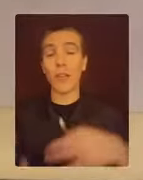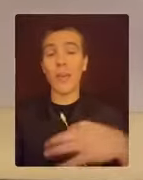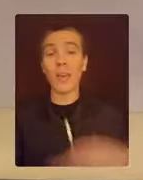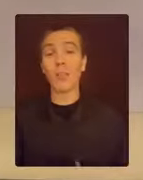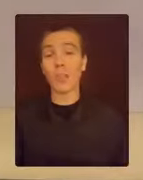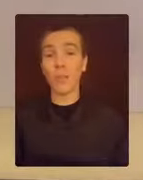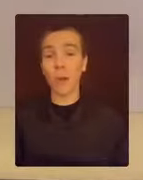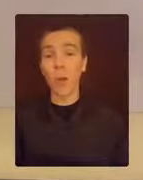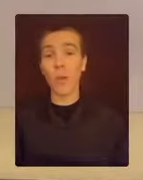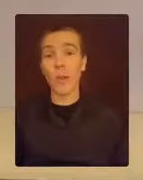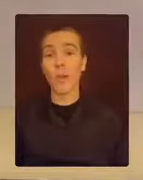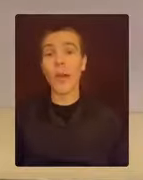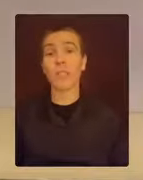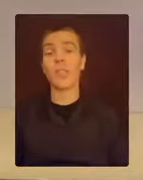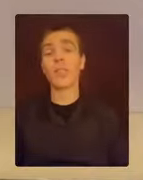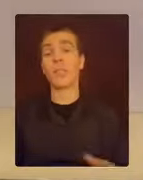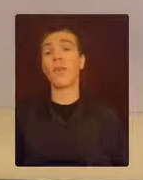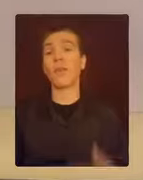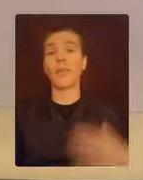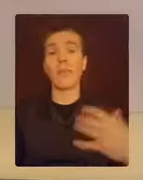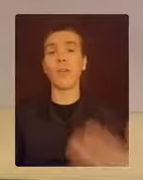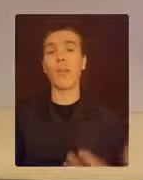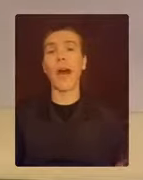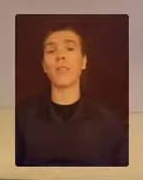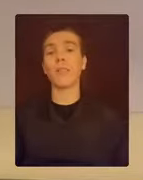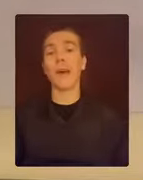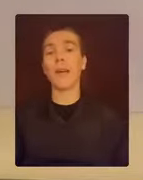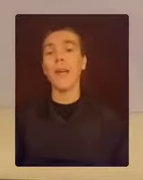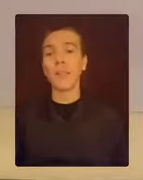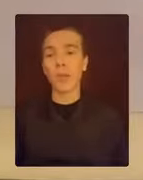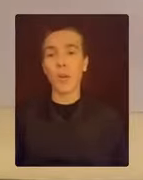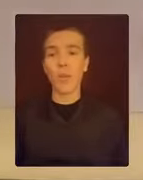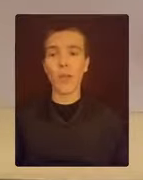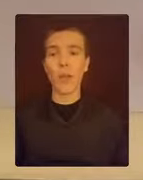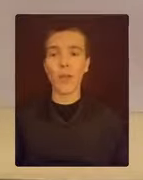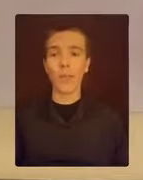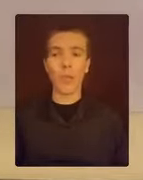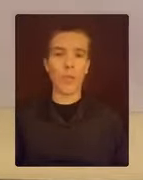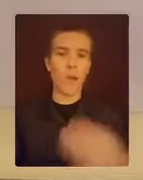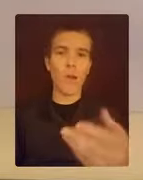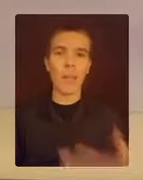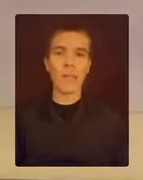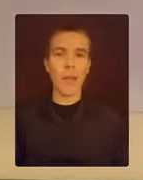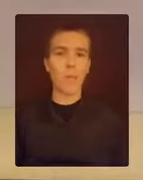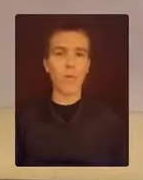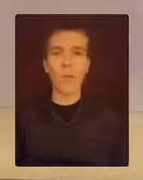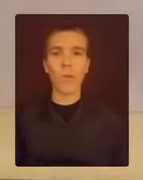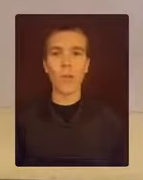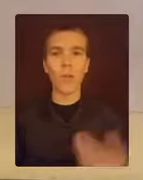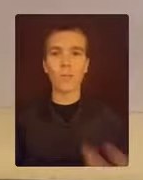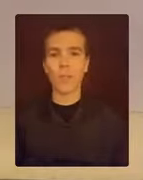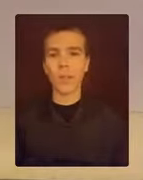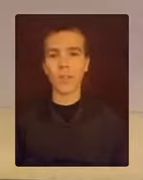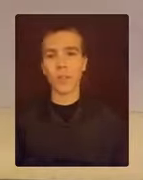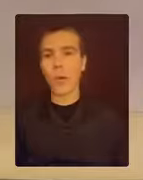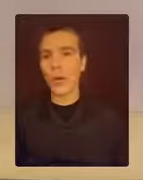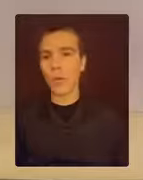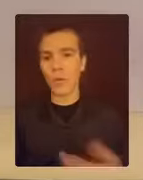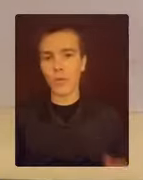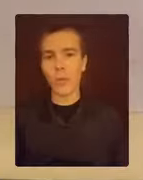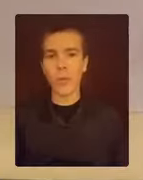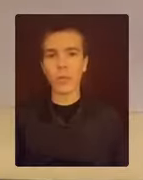into the energy flow that you're actually experiencing on the outside. So you've heard me say before that the observations